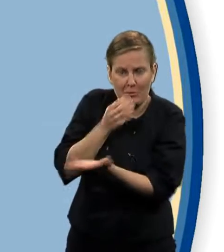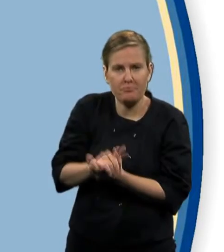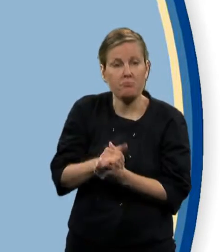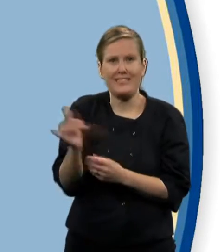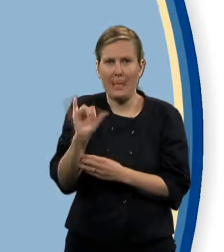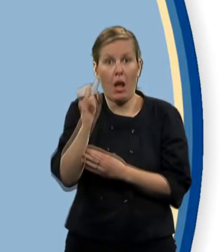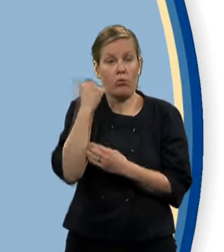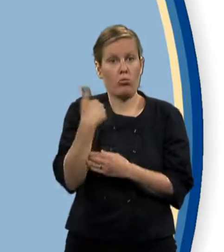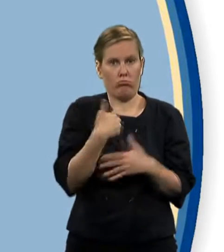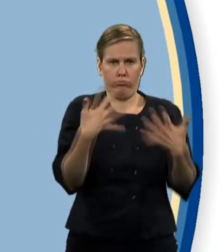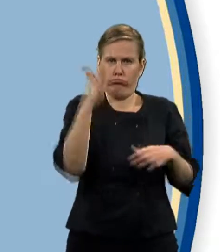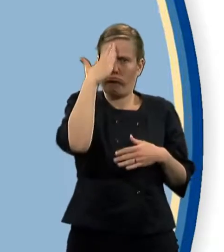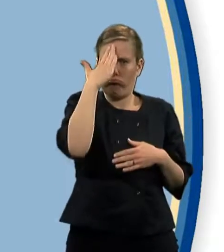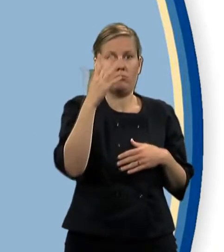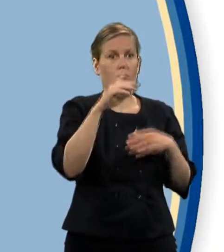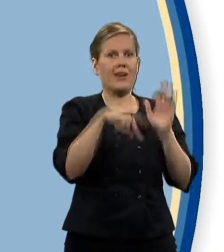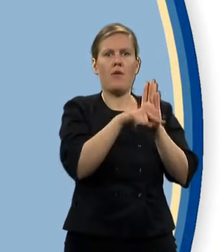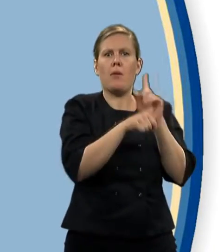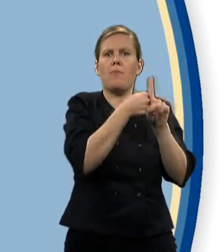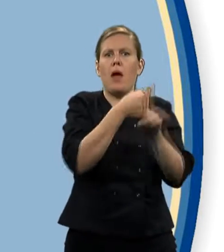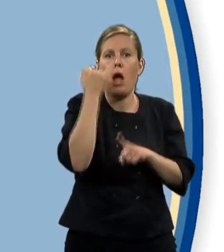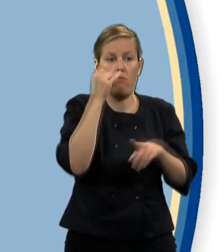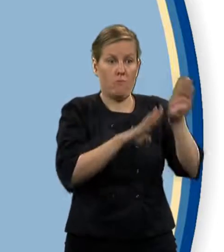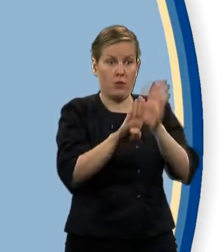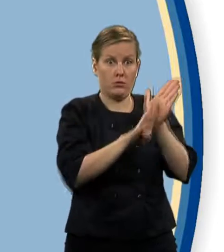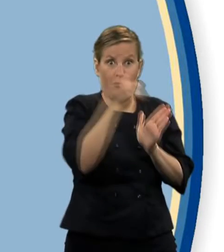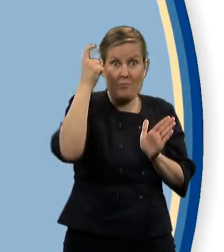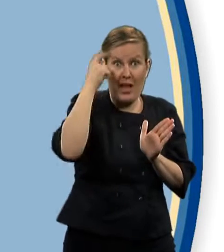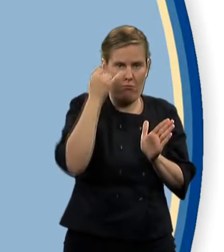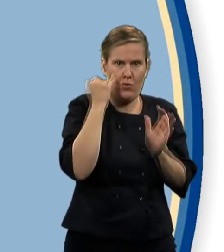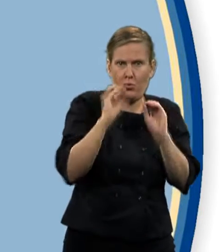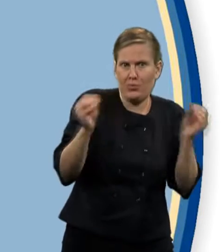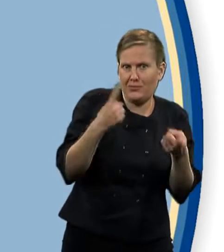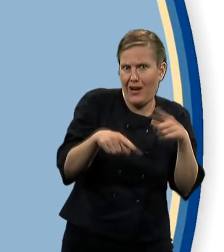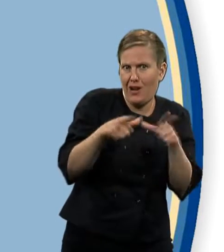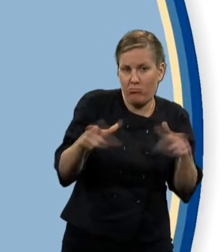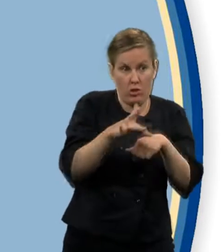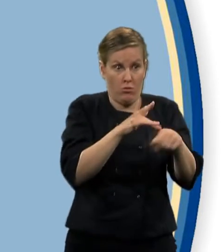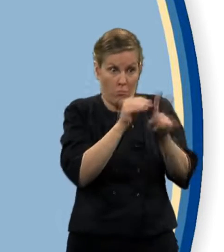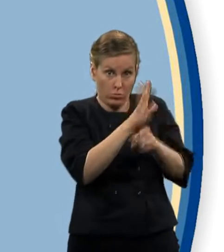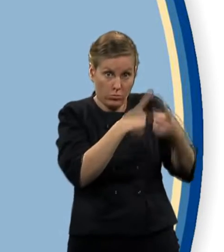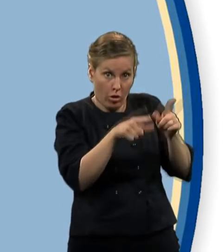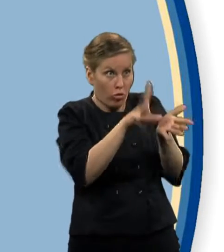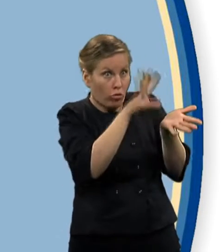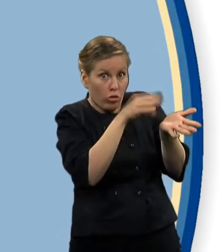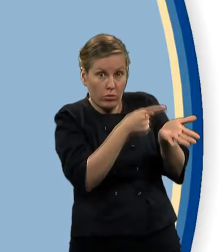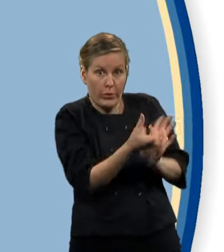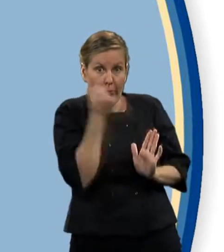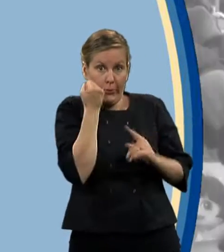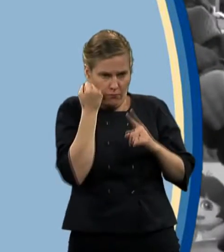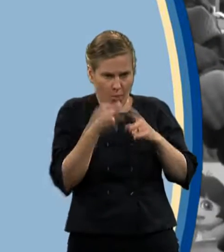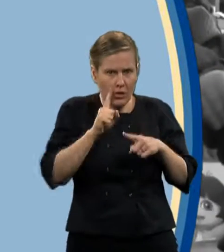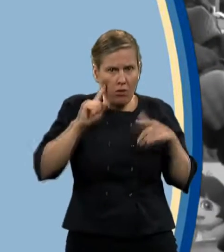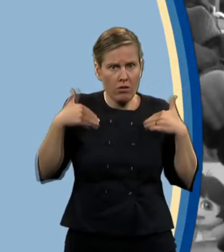negative impacts on the biological development of the child's brain if early sign language exposure is withheld from young deaf